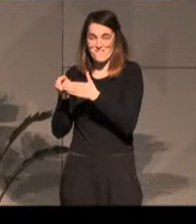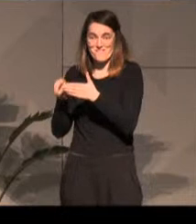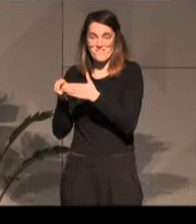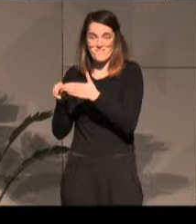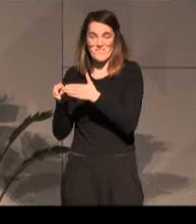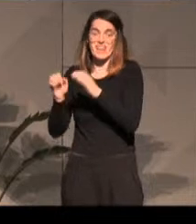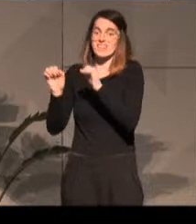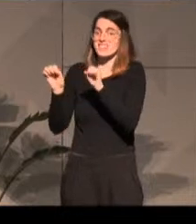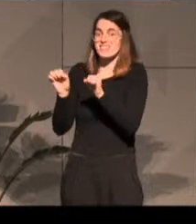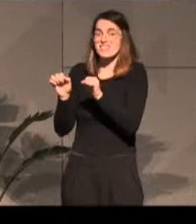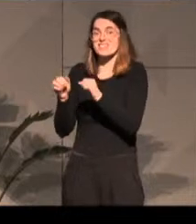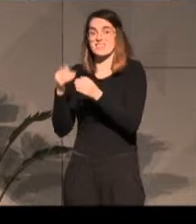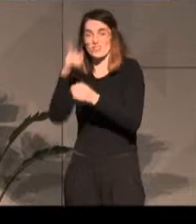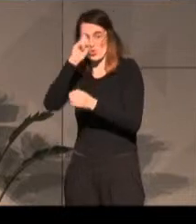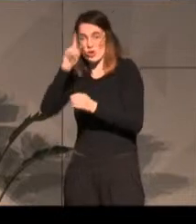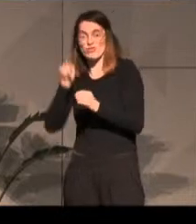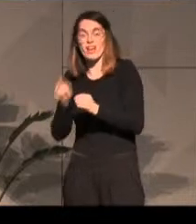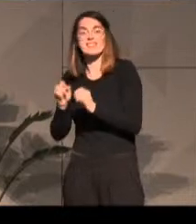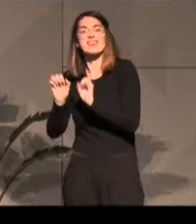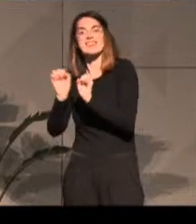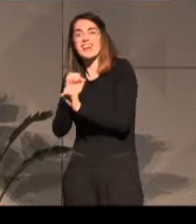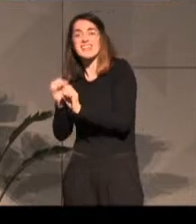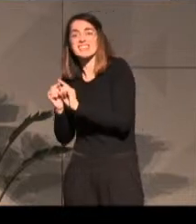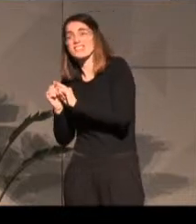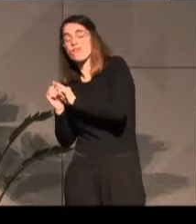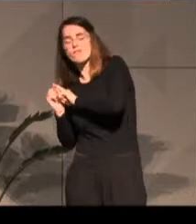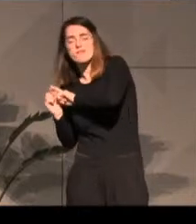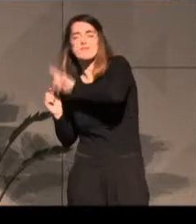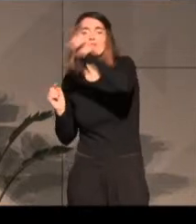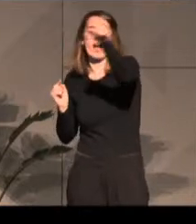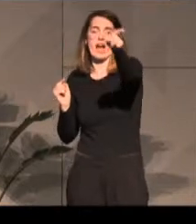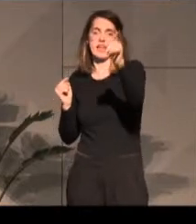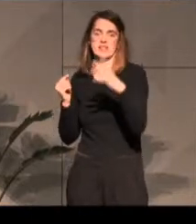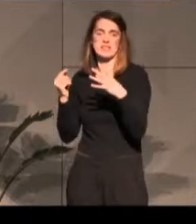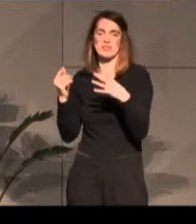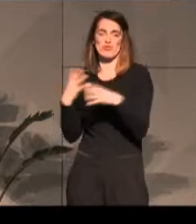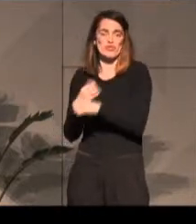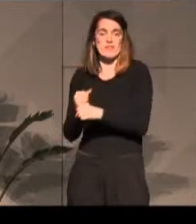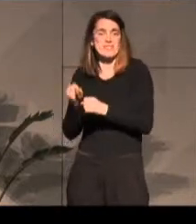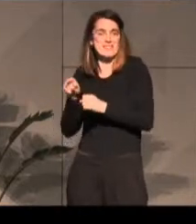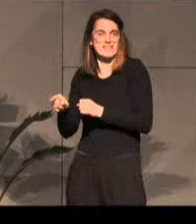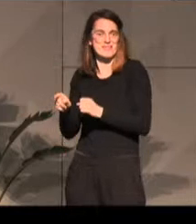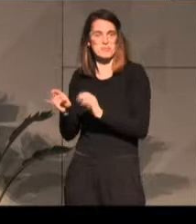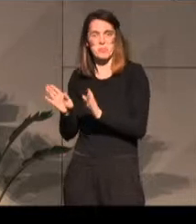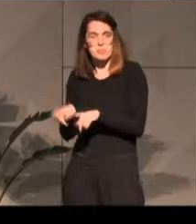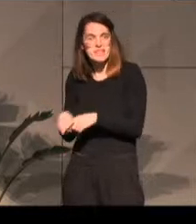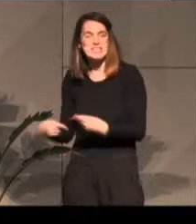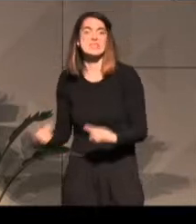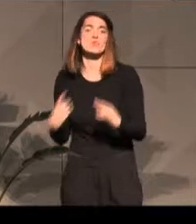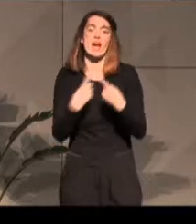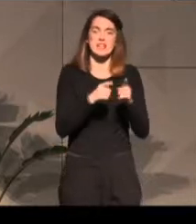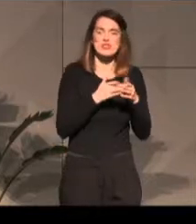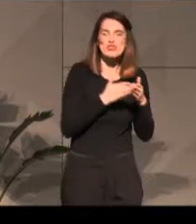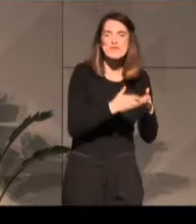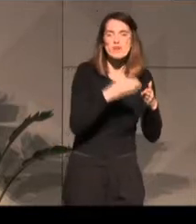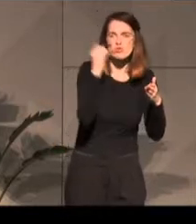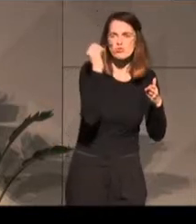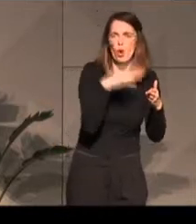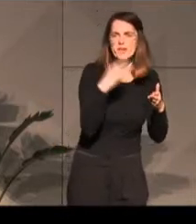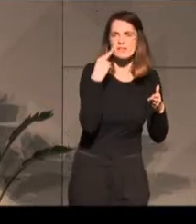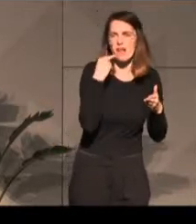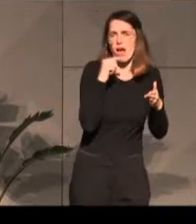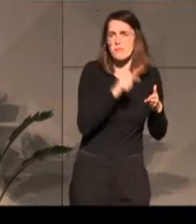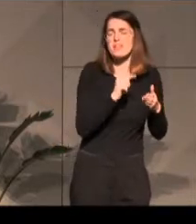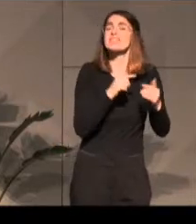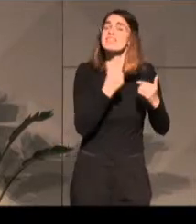only operate at the edge of the ice. So this vessel couldn't reach the polar stern,